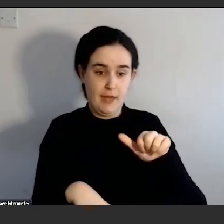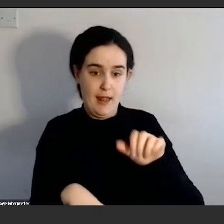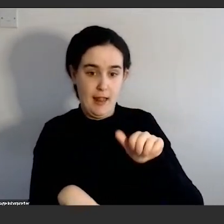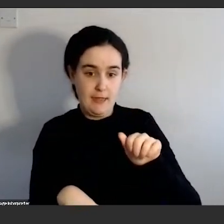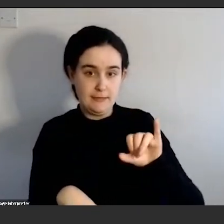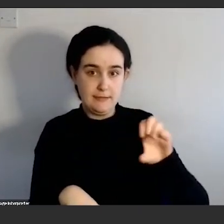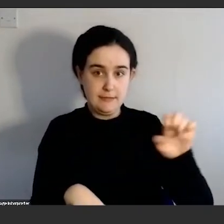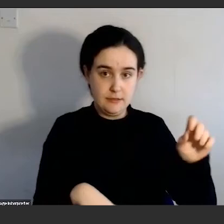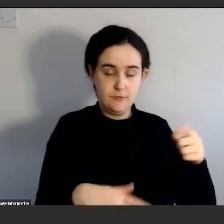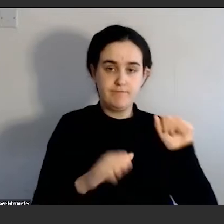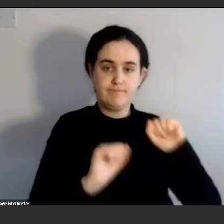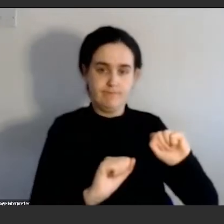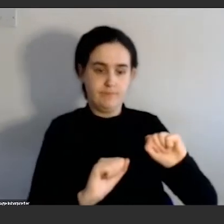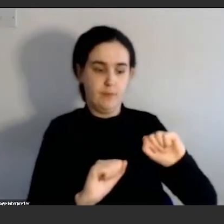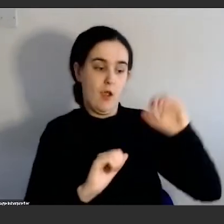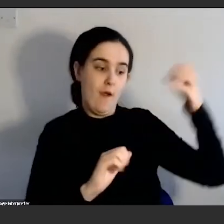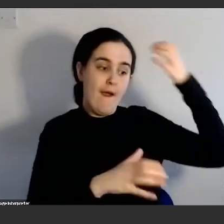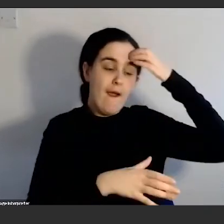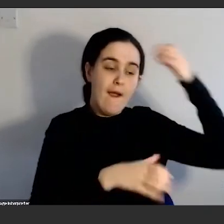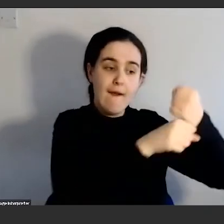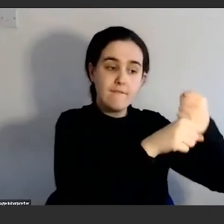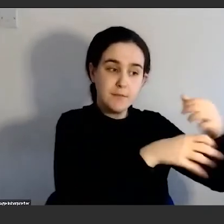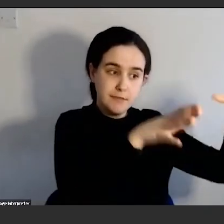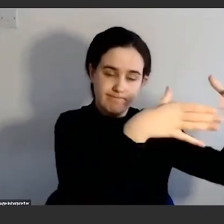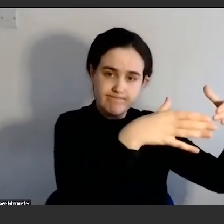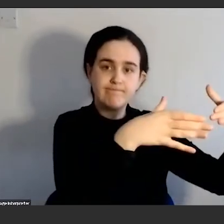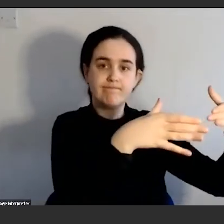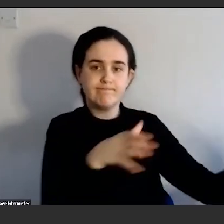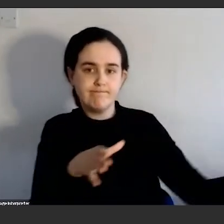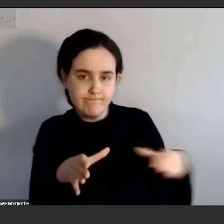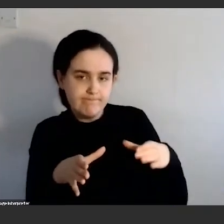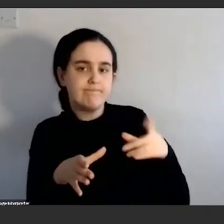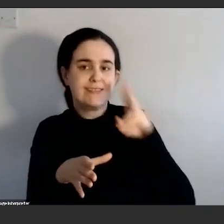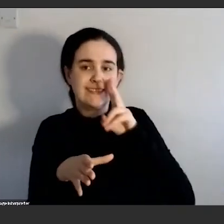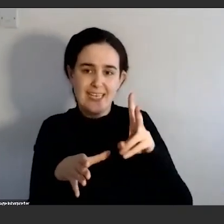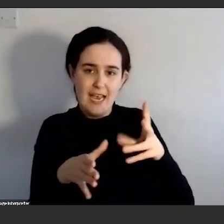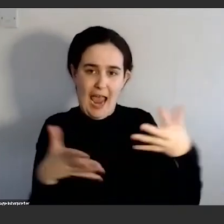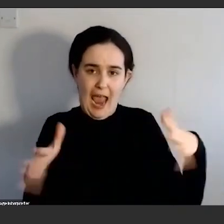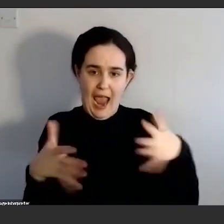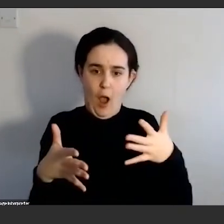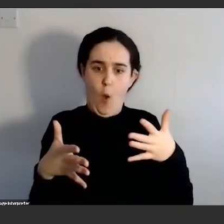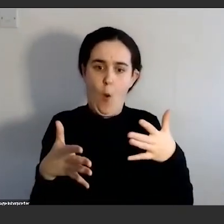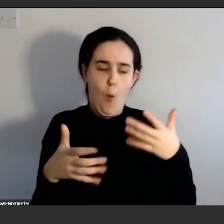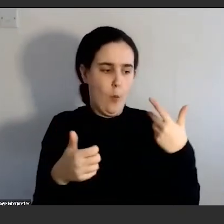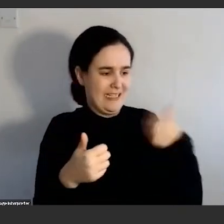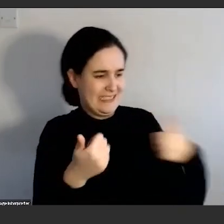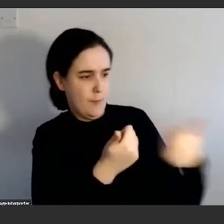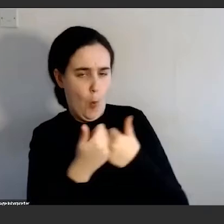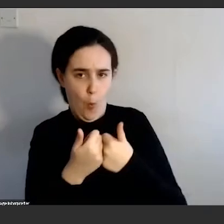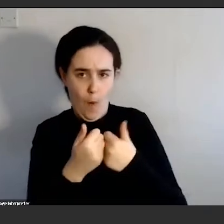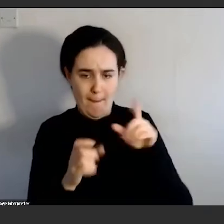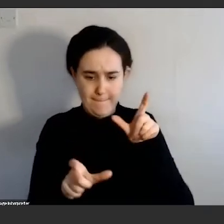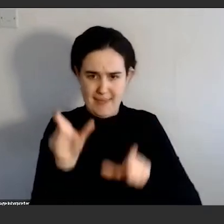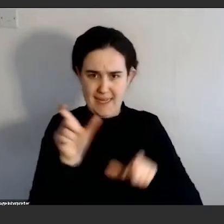inaccessible. I'm happy that Dr. Teddy is here from WHO, who should